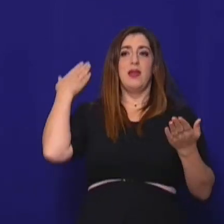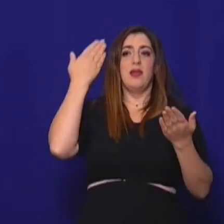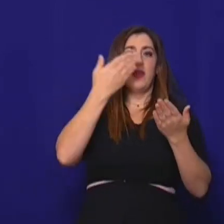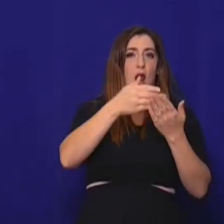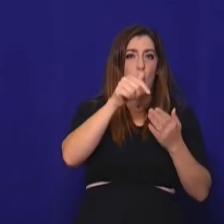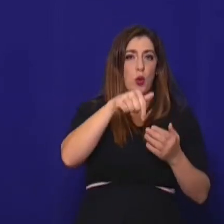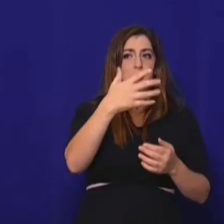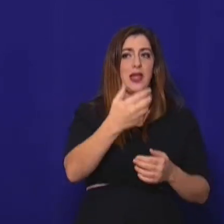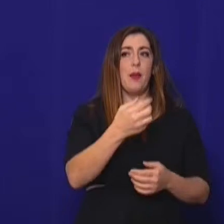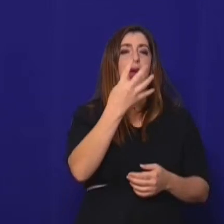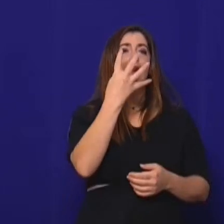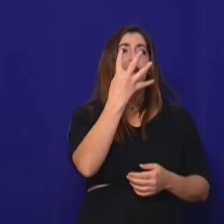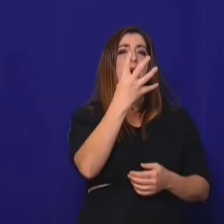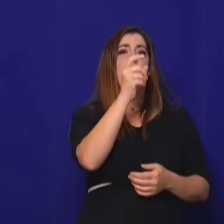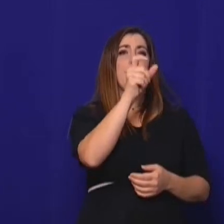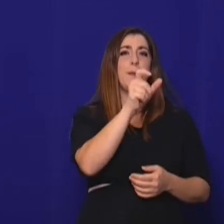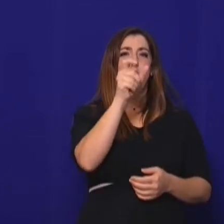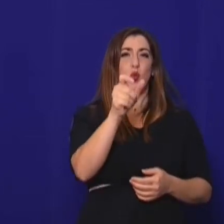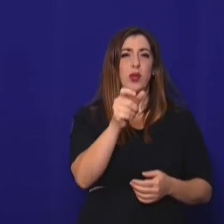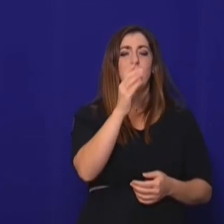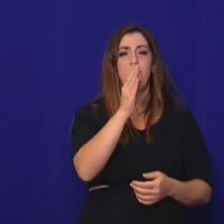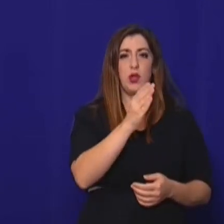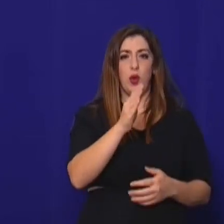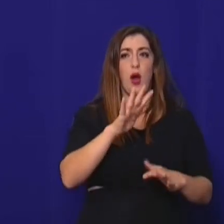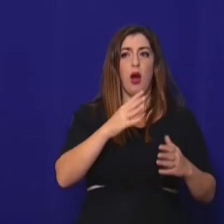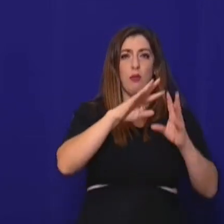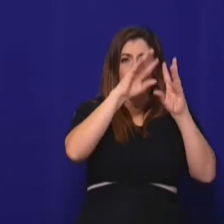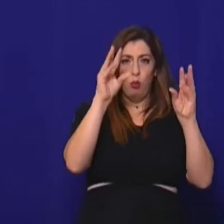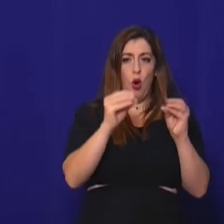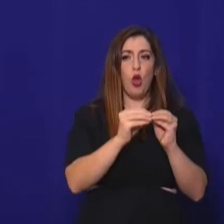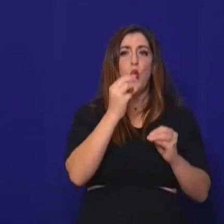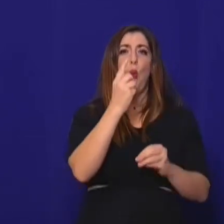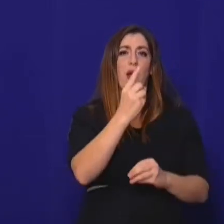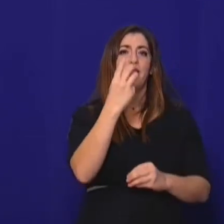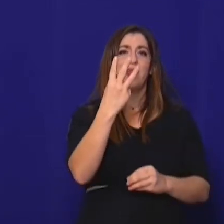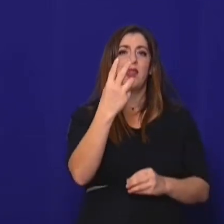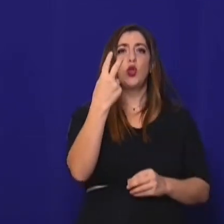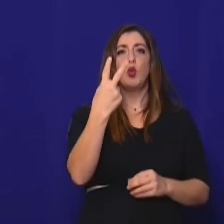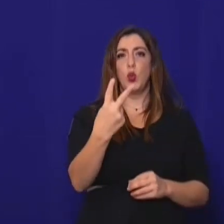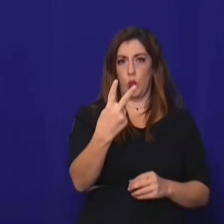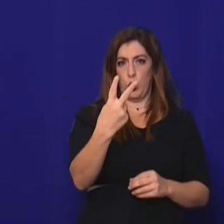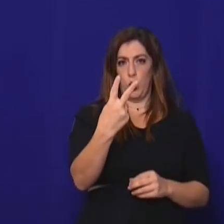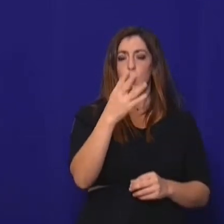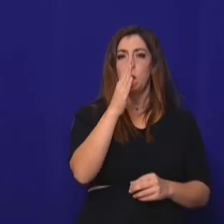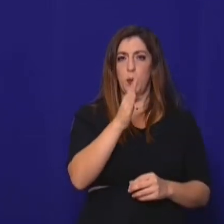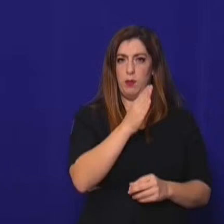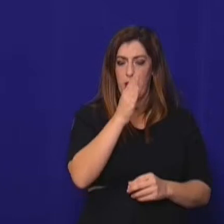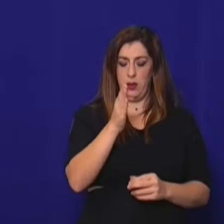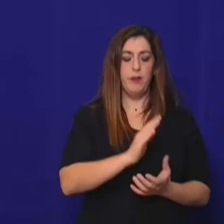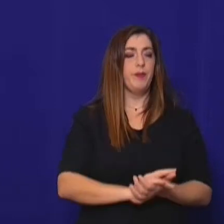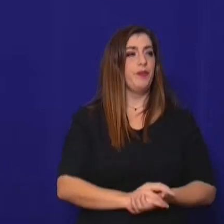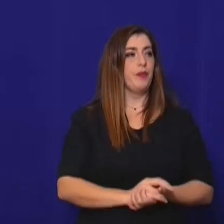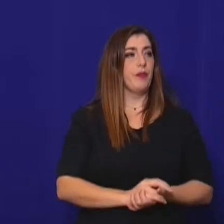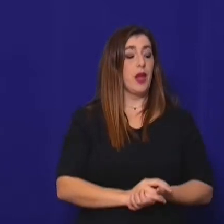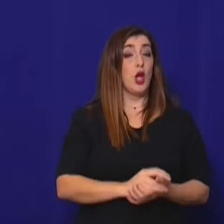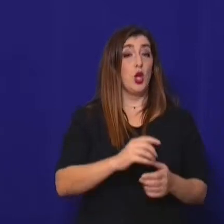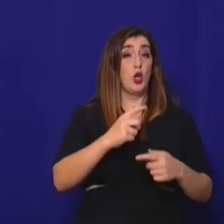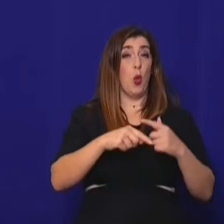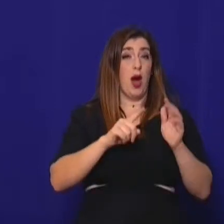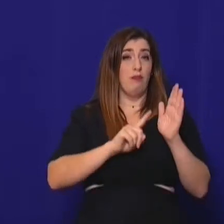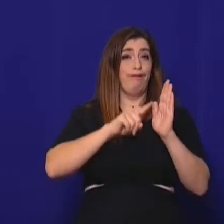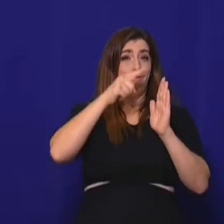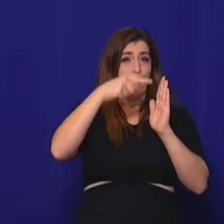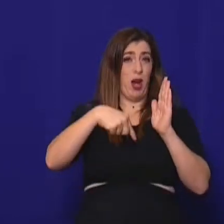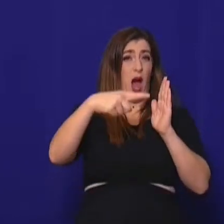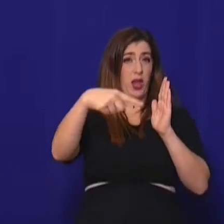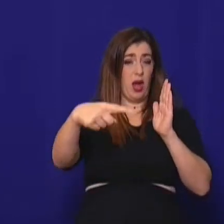li hemmhekk allura għandna total ta' 132. Jekk inħarsu ir-rata ta' imwiet bħalma